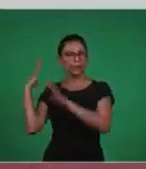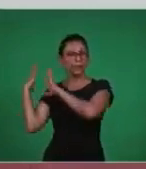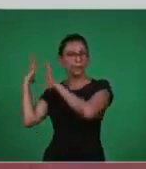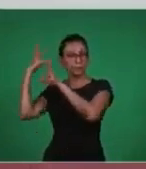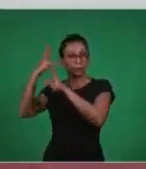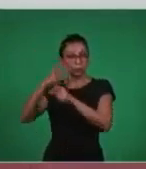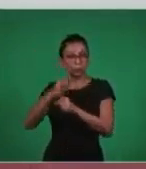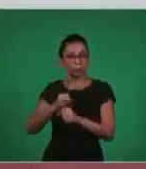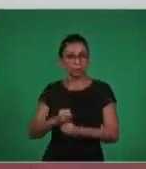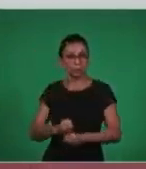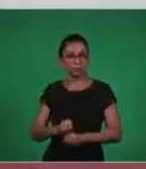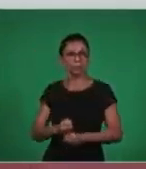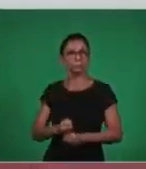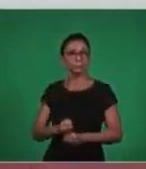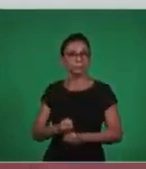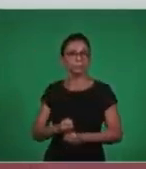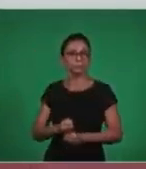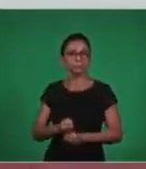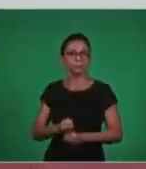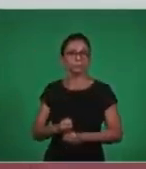that it would take place. But